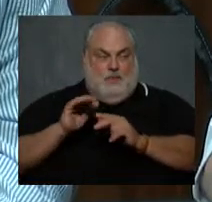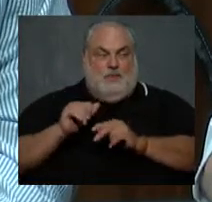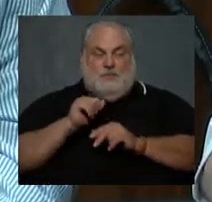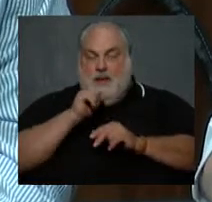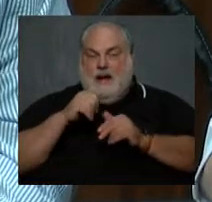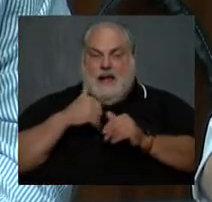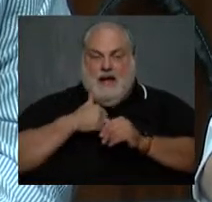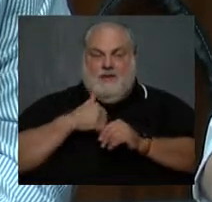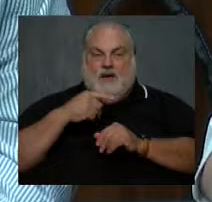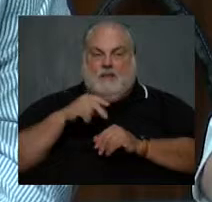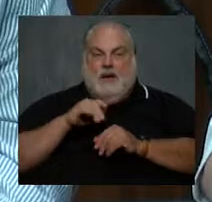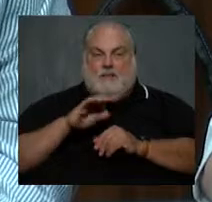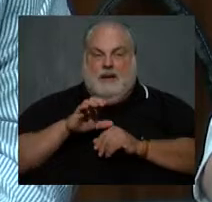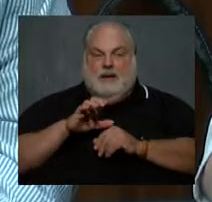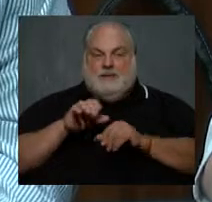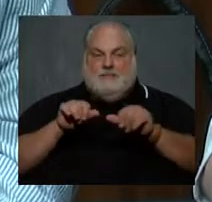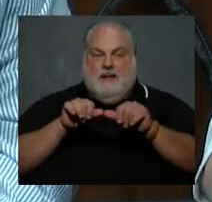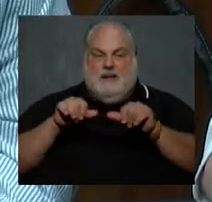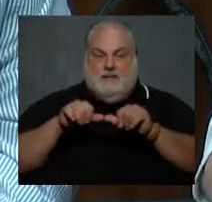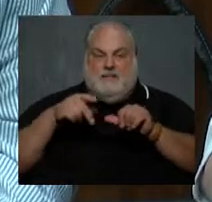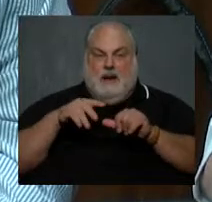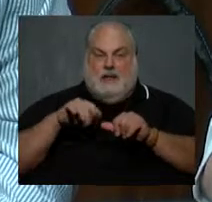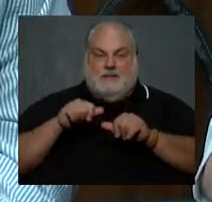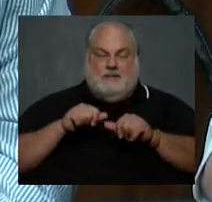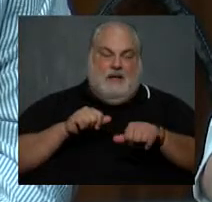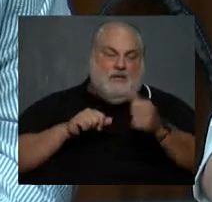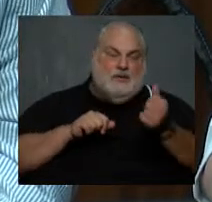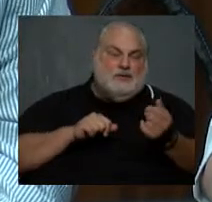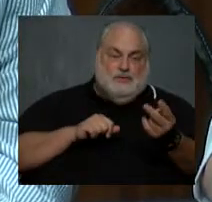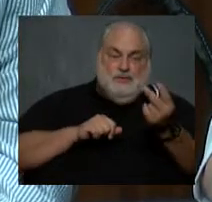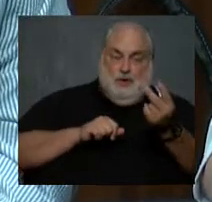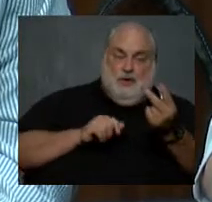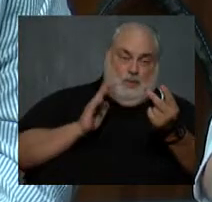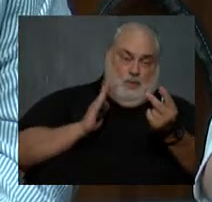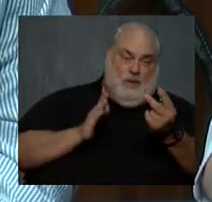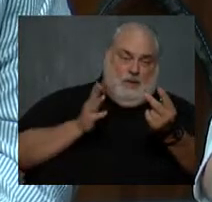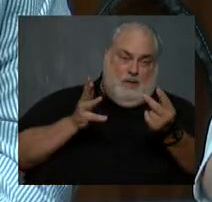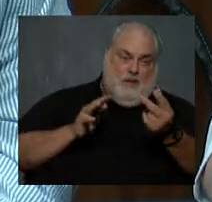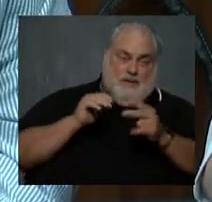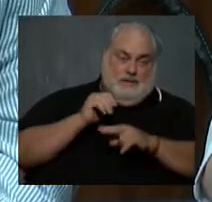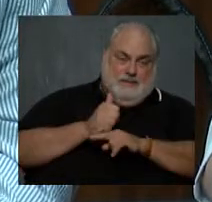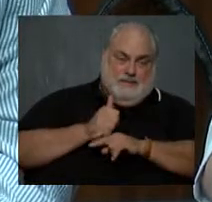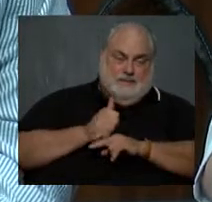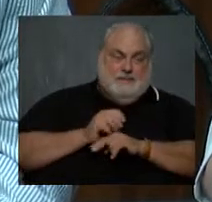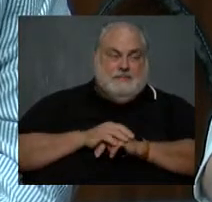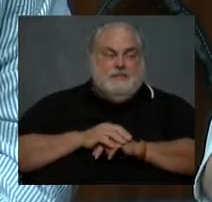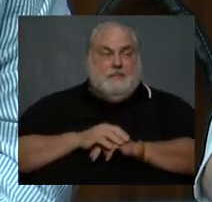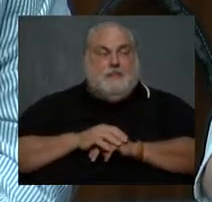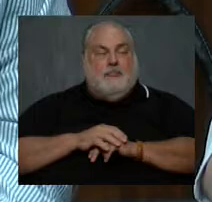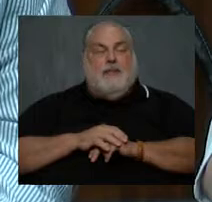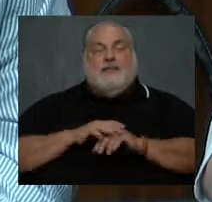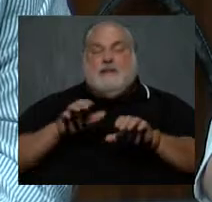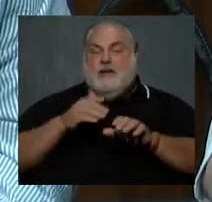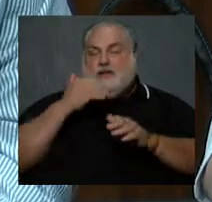not have public spaces or plazas. The other two buildings noted are existing. Staff feels the developers